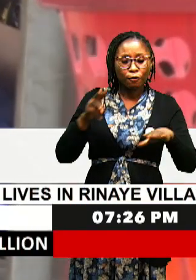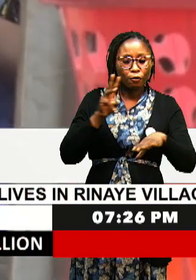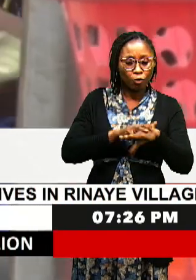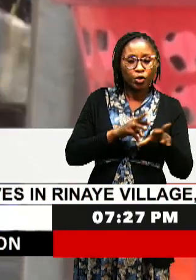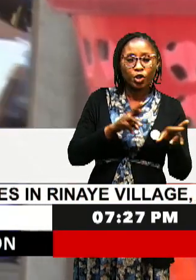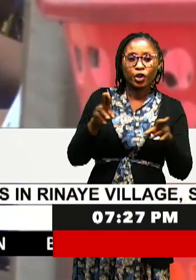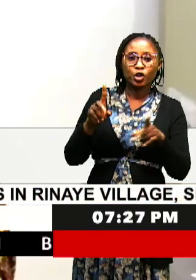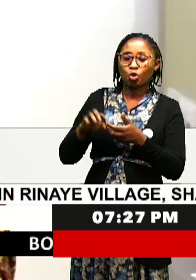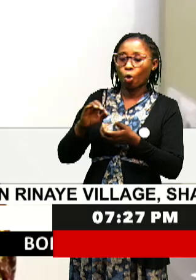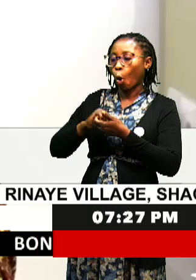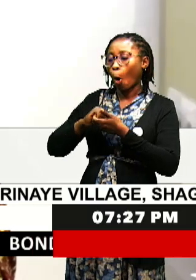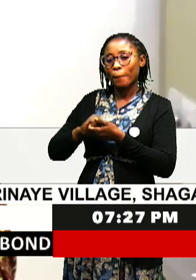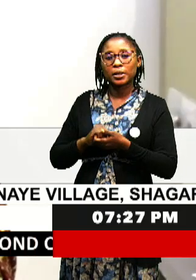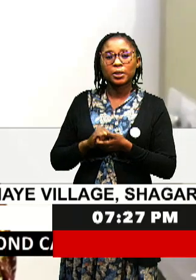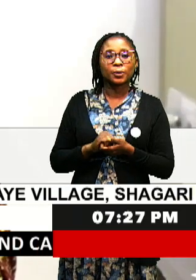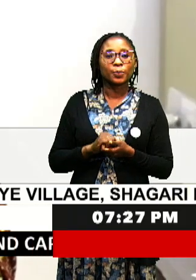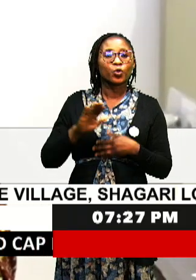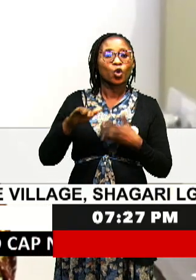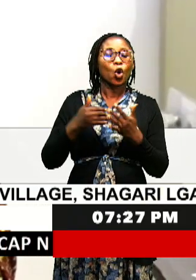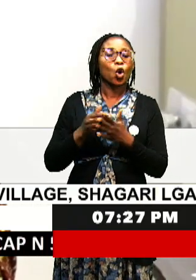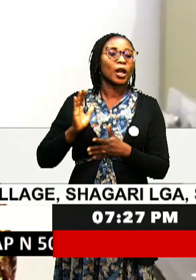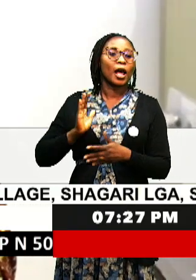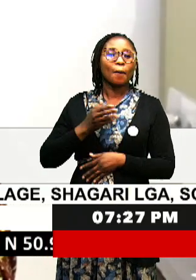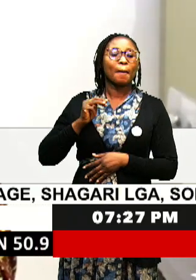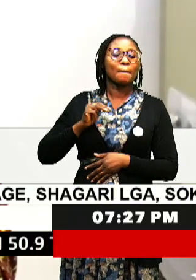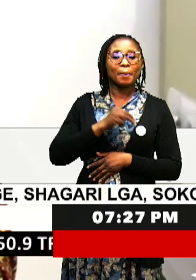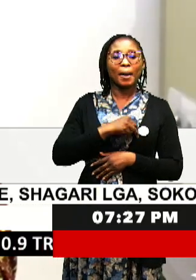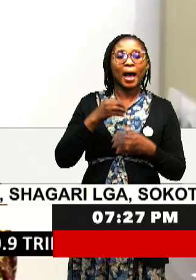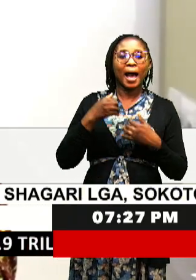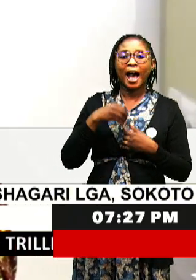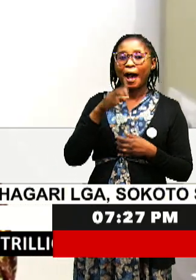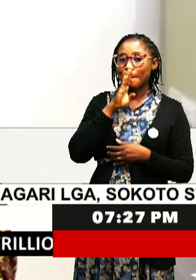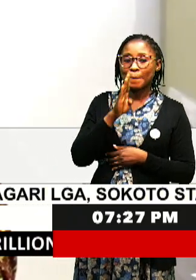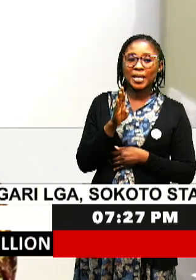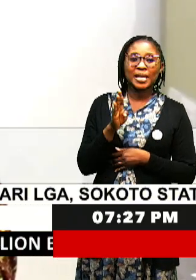to cooperate. All our members have been